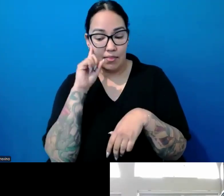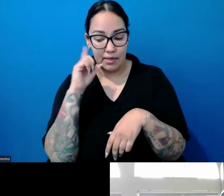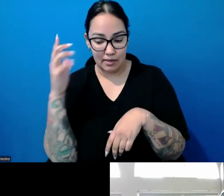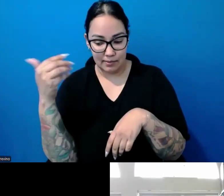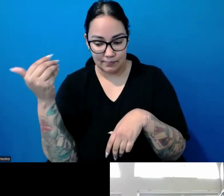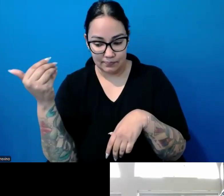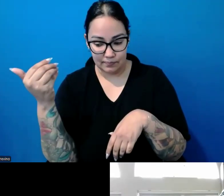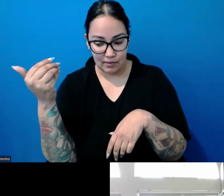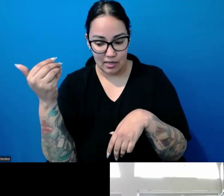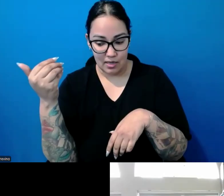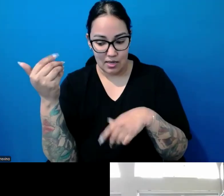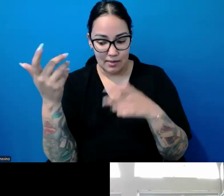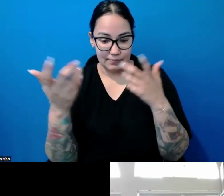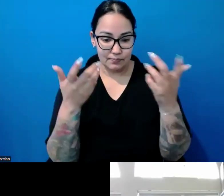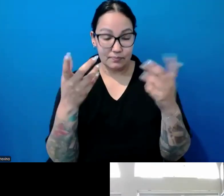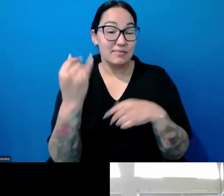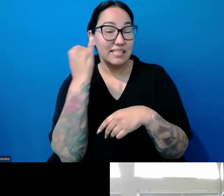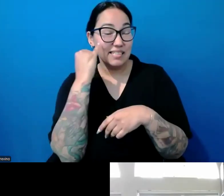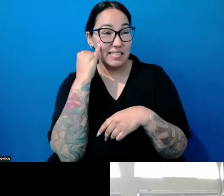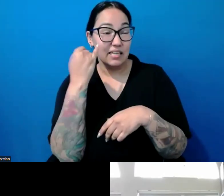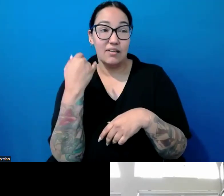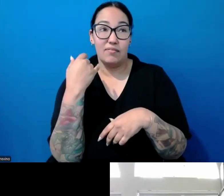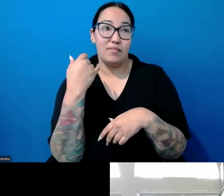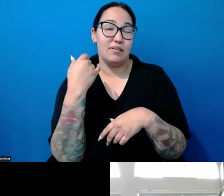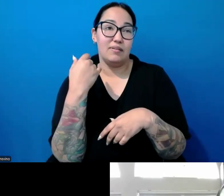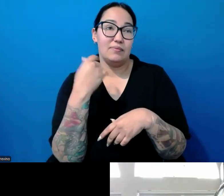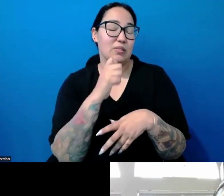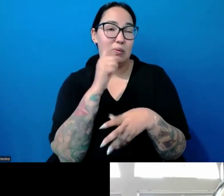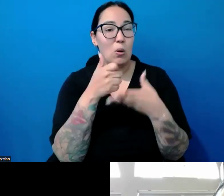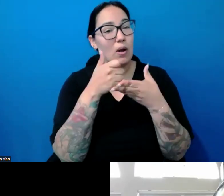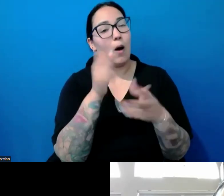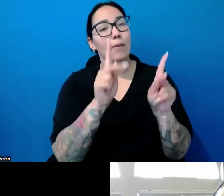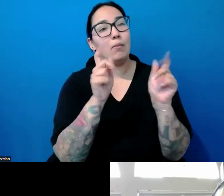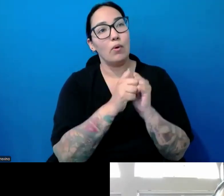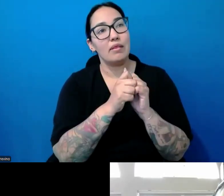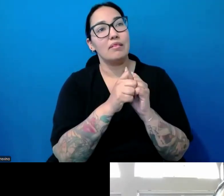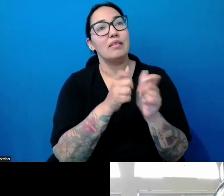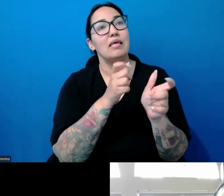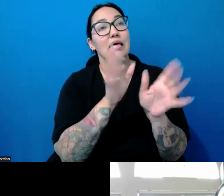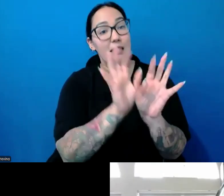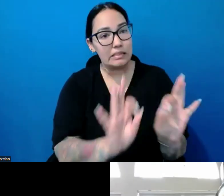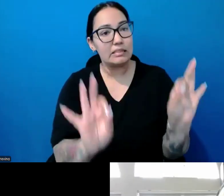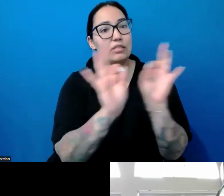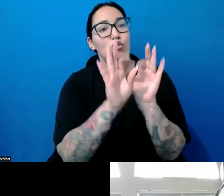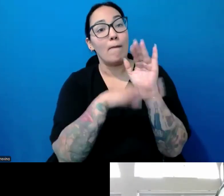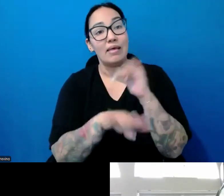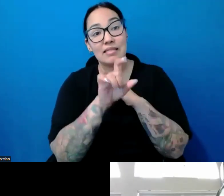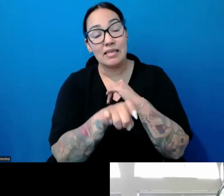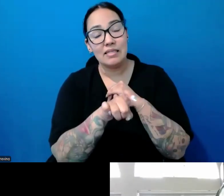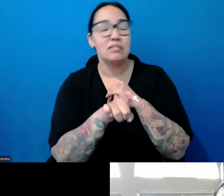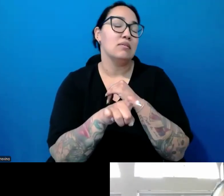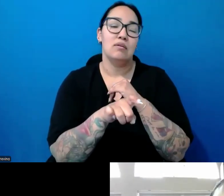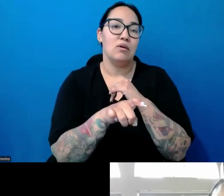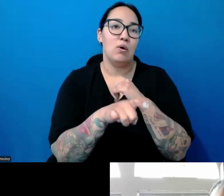I look at it as if we don't help people with the essential basic needs, we're not going to make